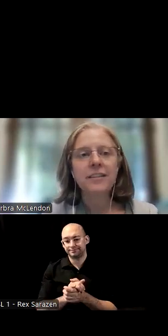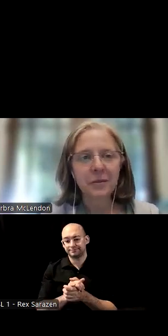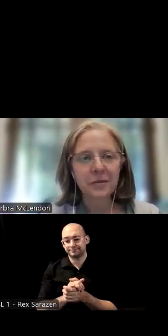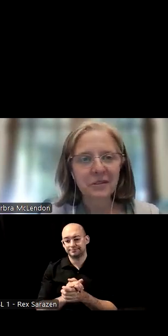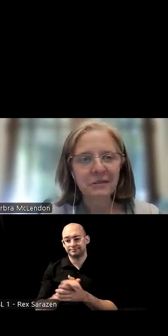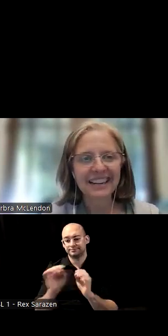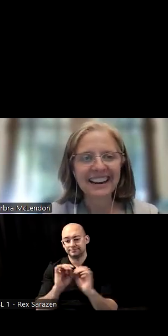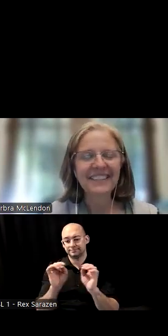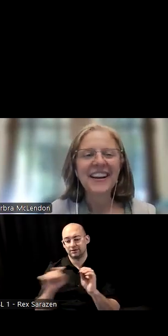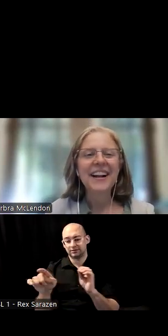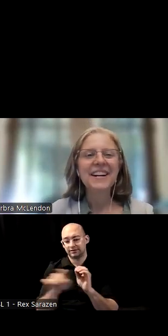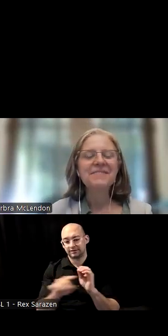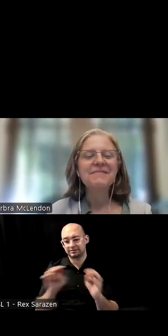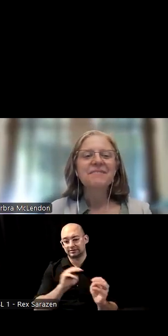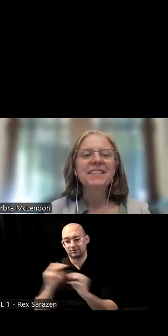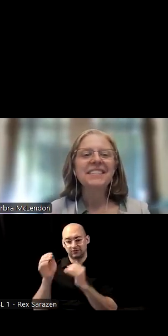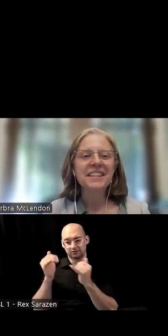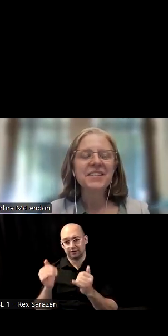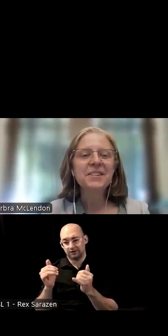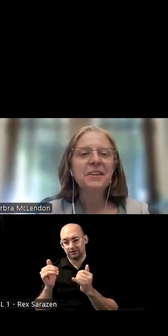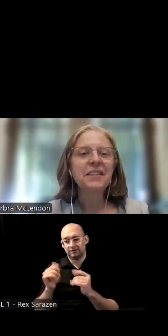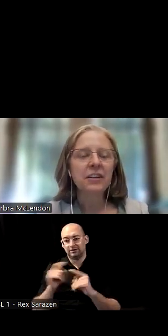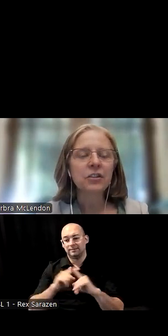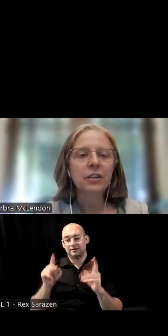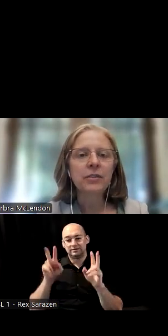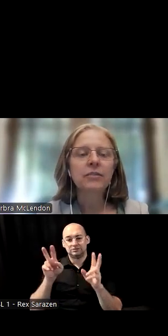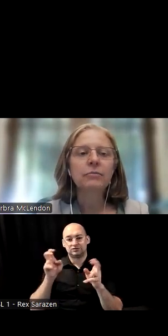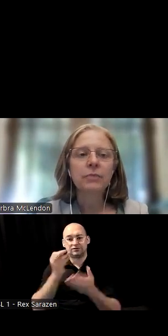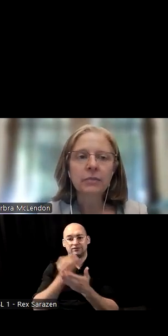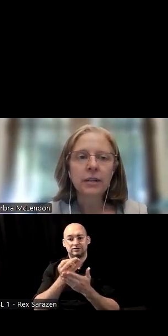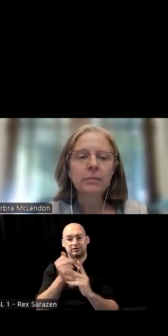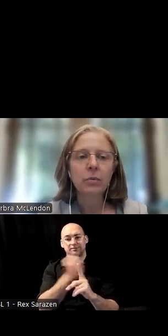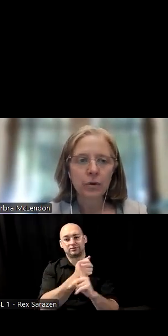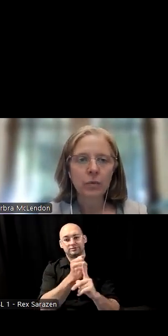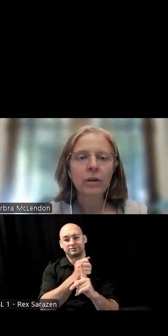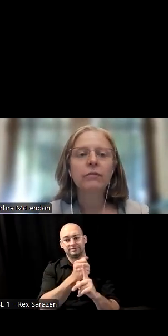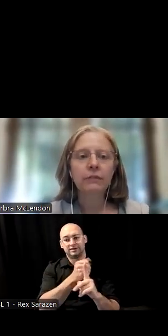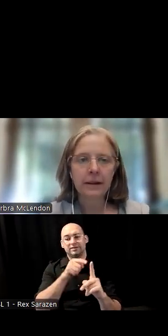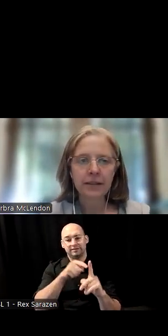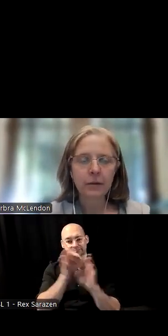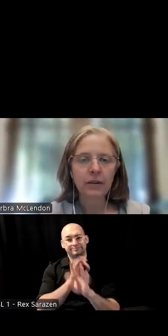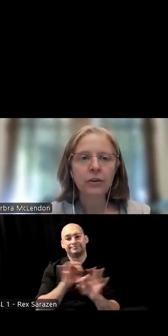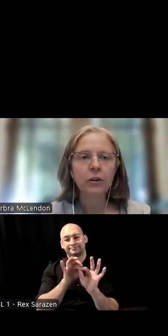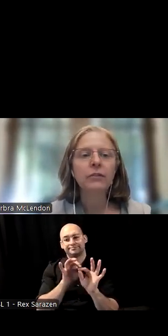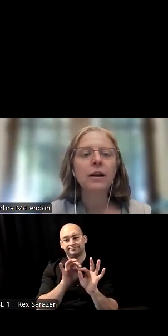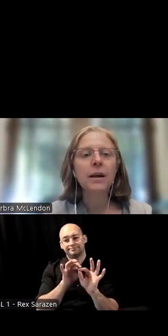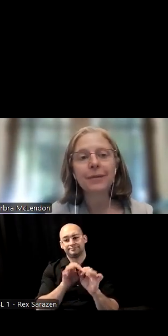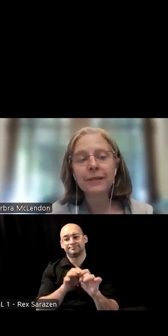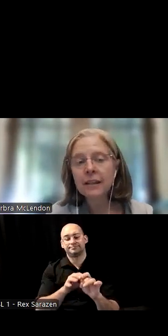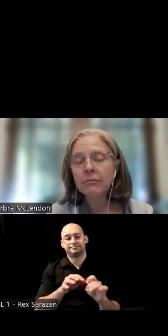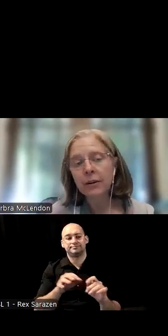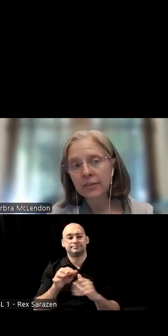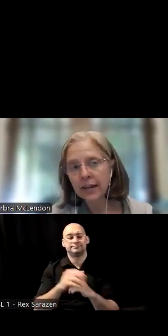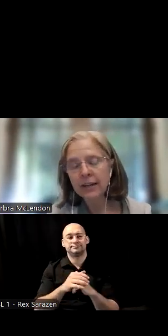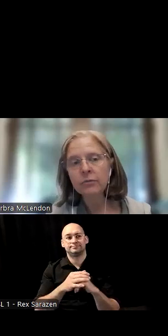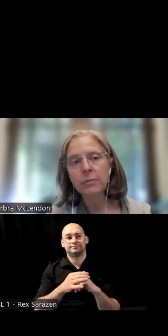Neither of these bills are moving right now. But this issue of financial abuse is a really, really important one for the families that we serve. I